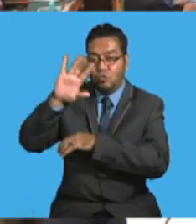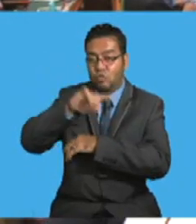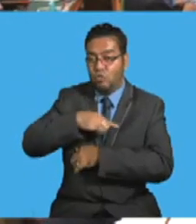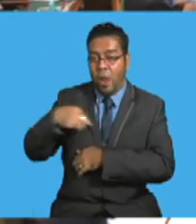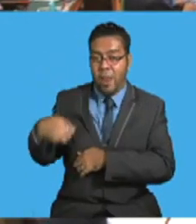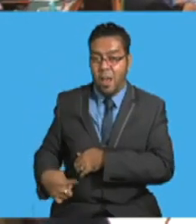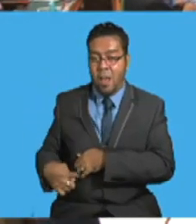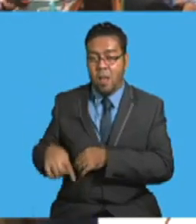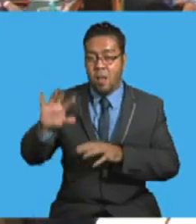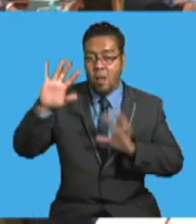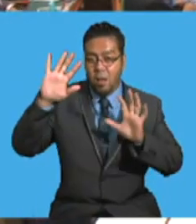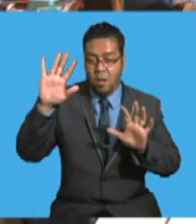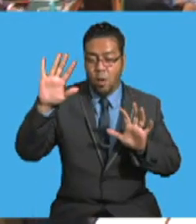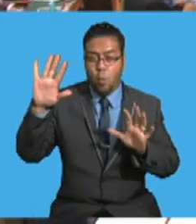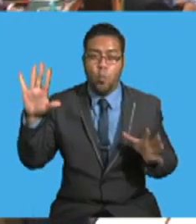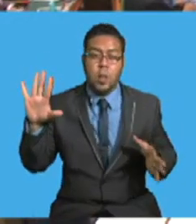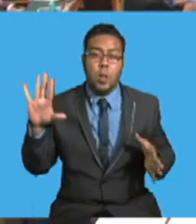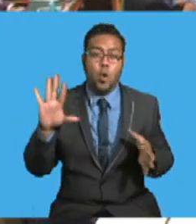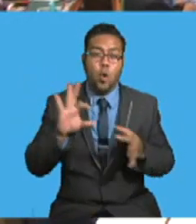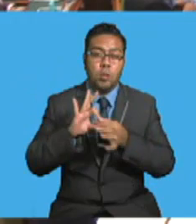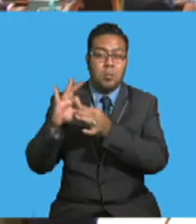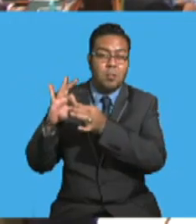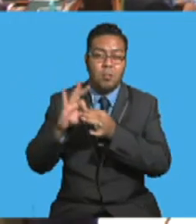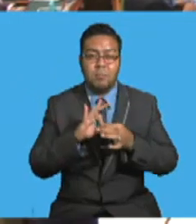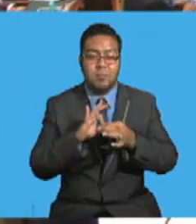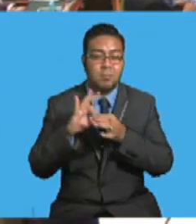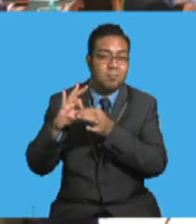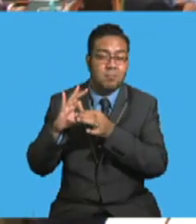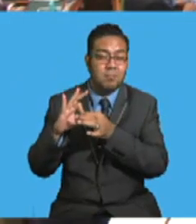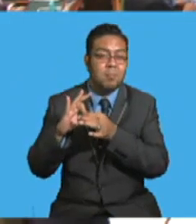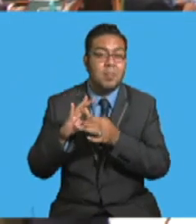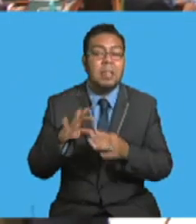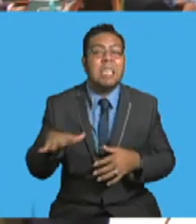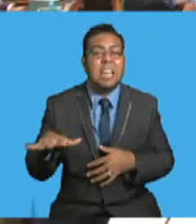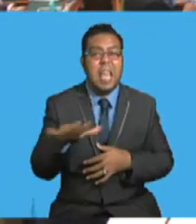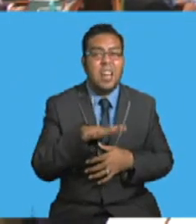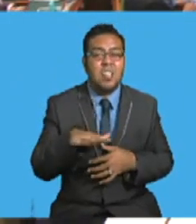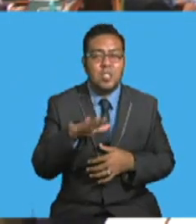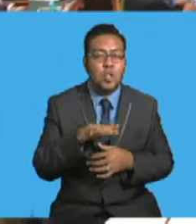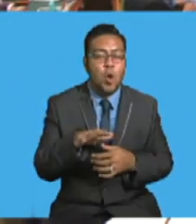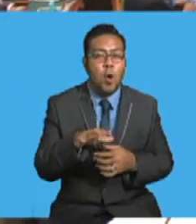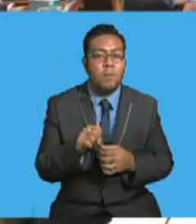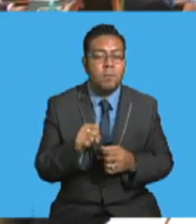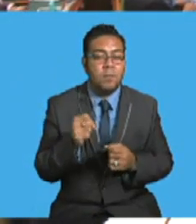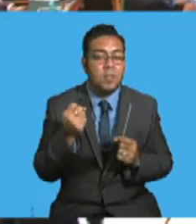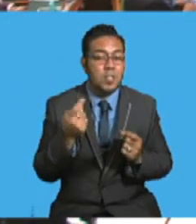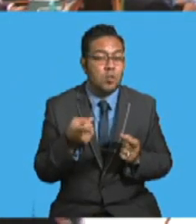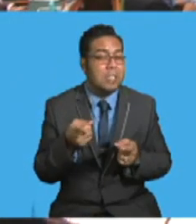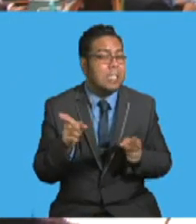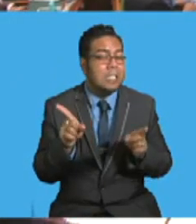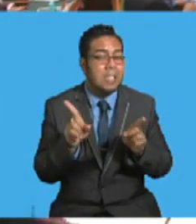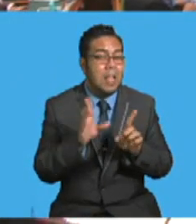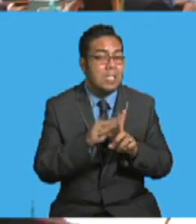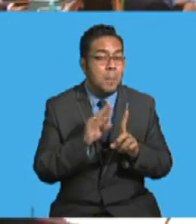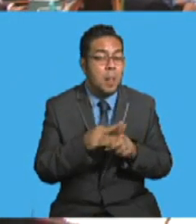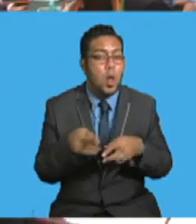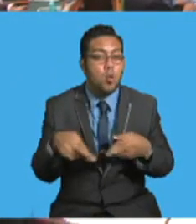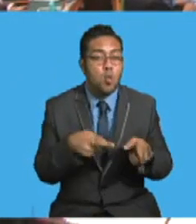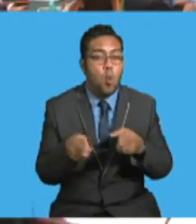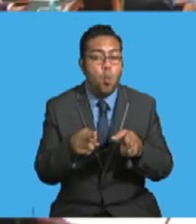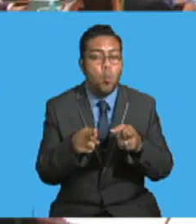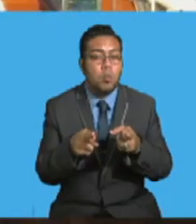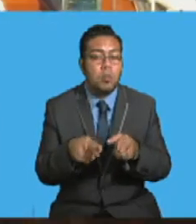and exchanges of infrastructure connectivity in areas of mutual interest, such as roads,